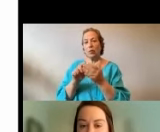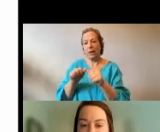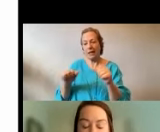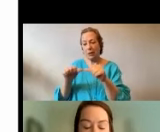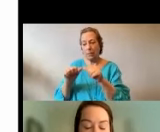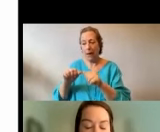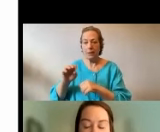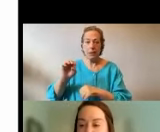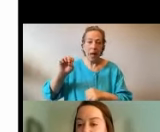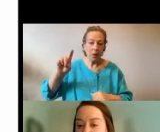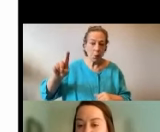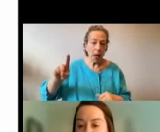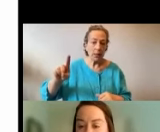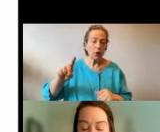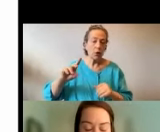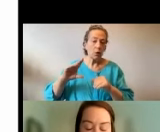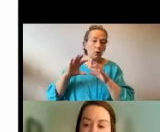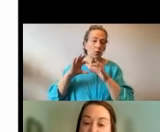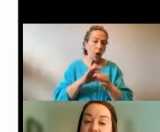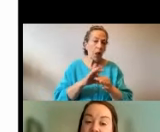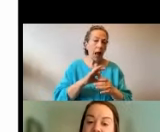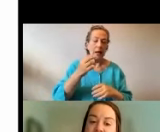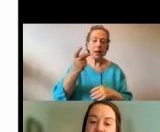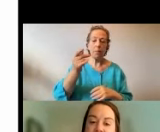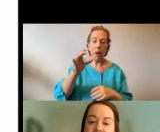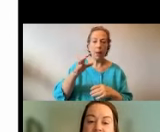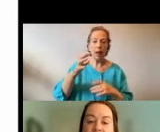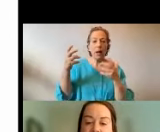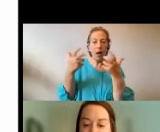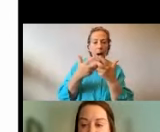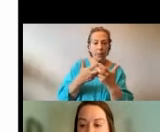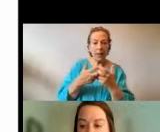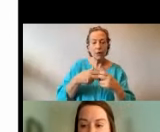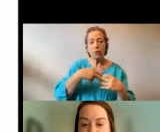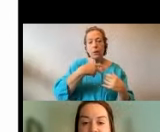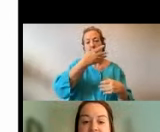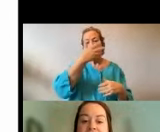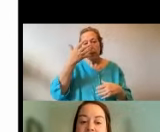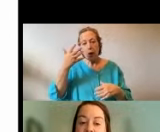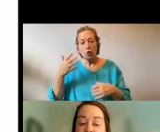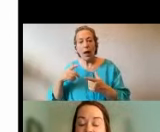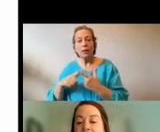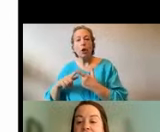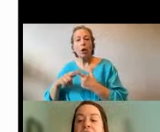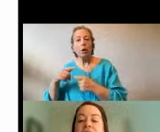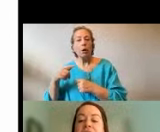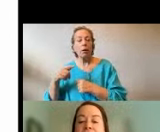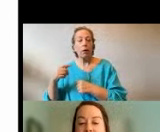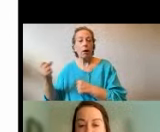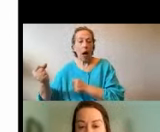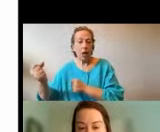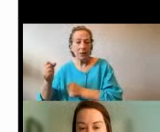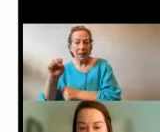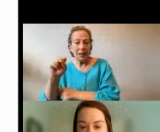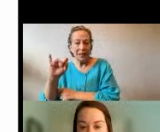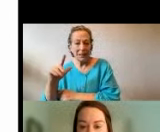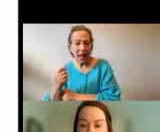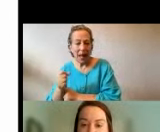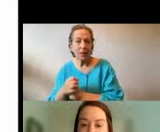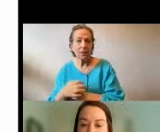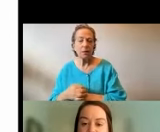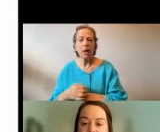related places of public accommodation, in the immigration, detention, and custody settings. And it'll have all of the resources that